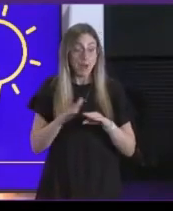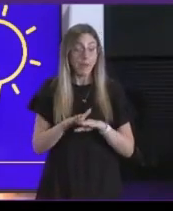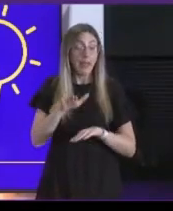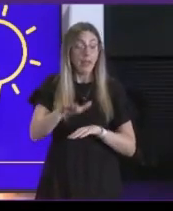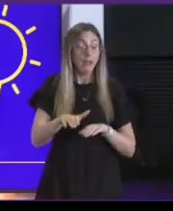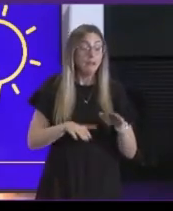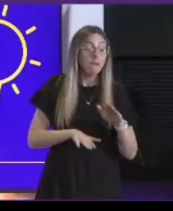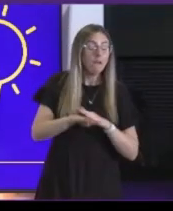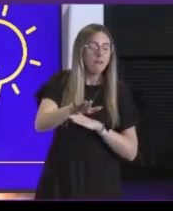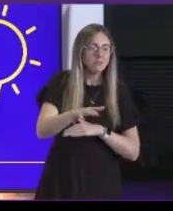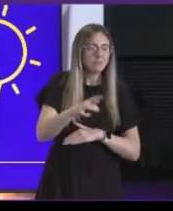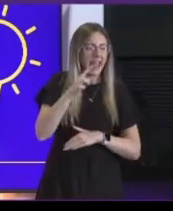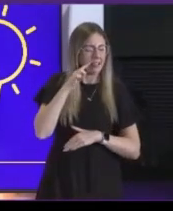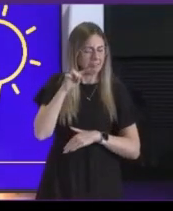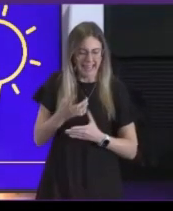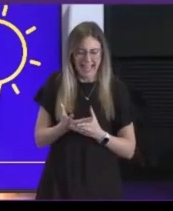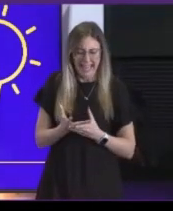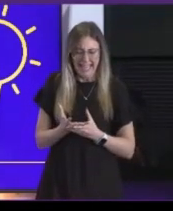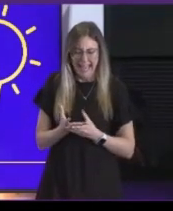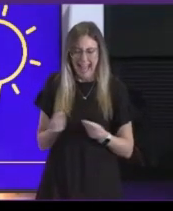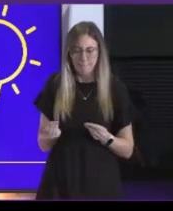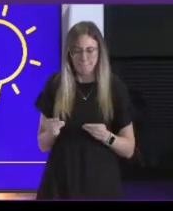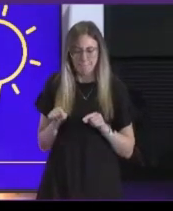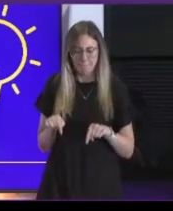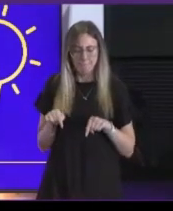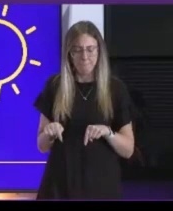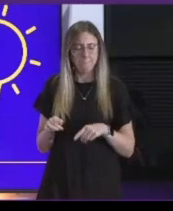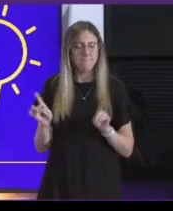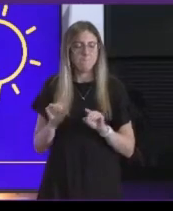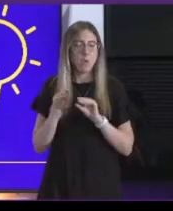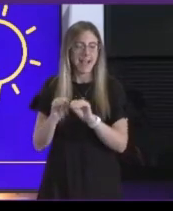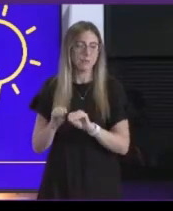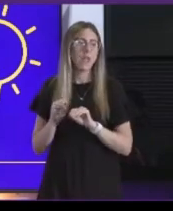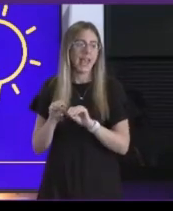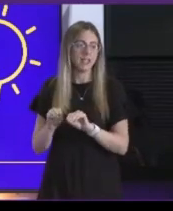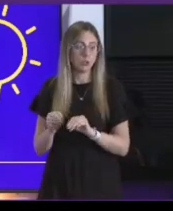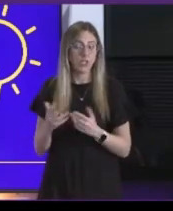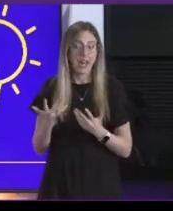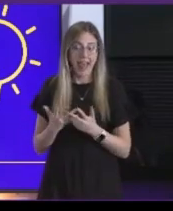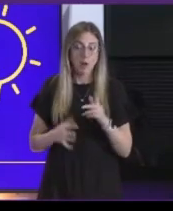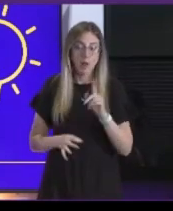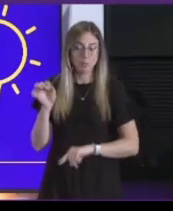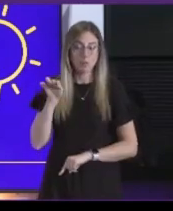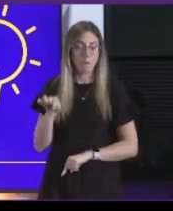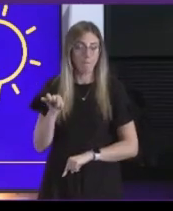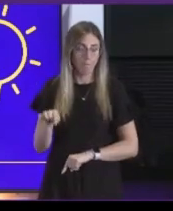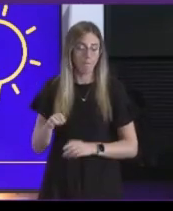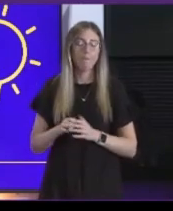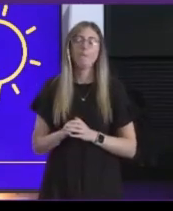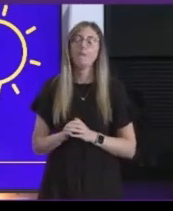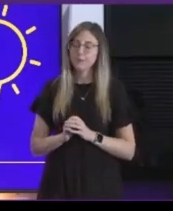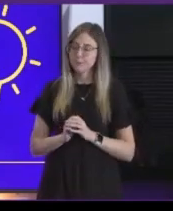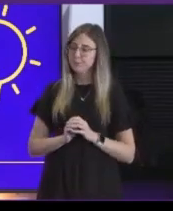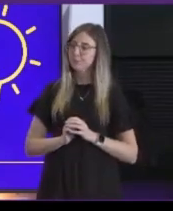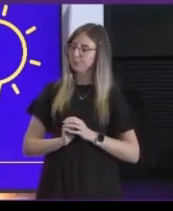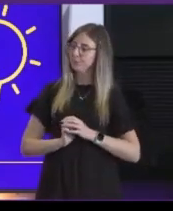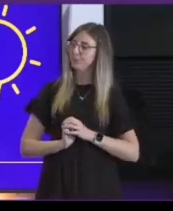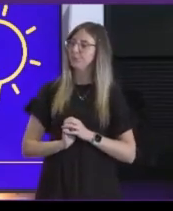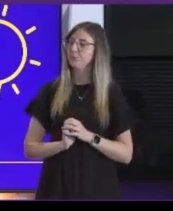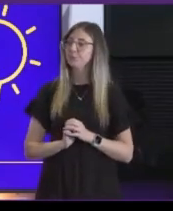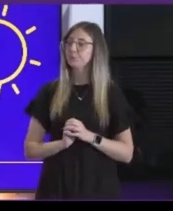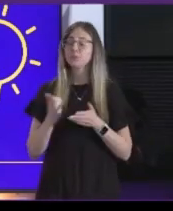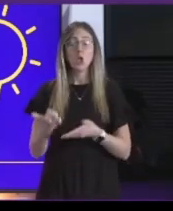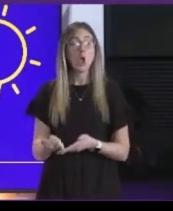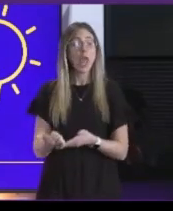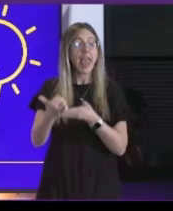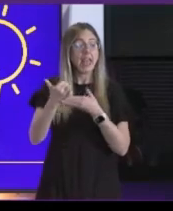forward, there's a huge gap for education and how we're doing that. So as far as, you know,